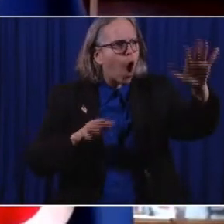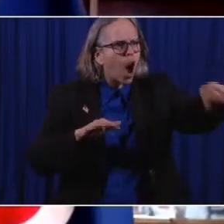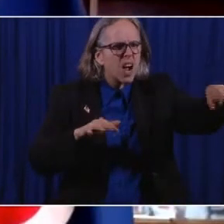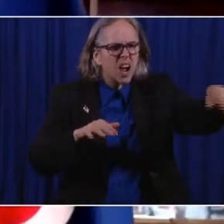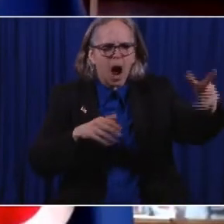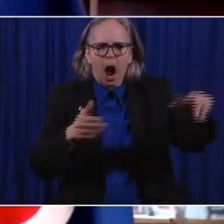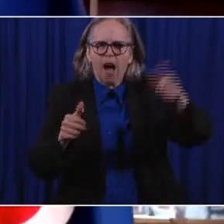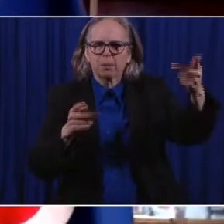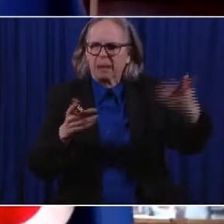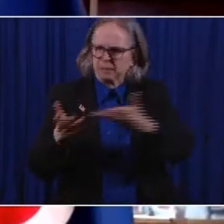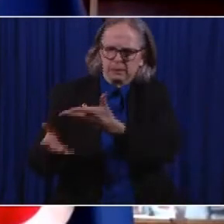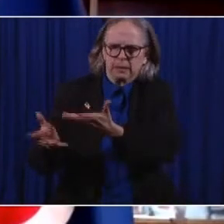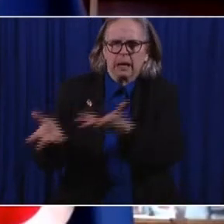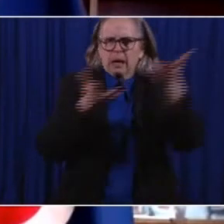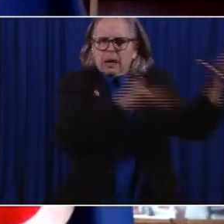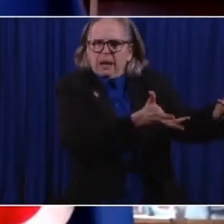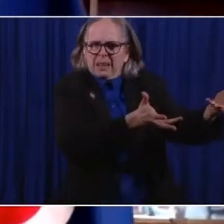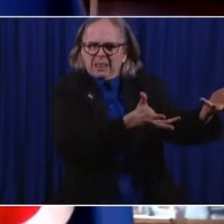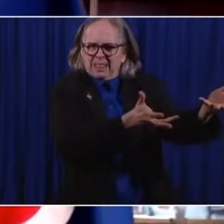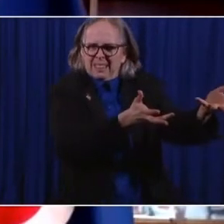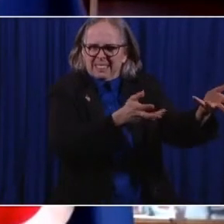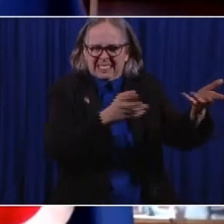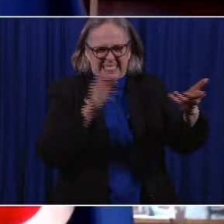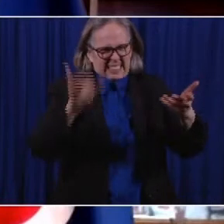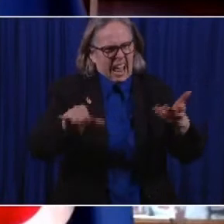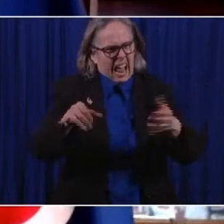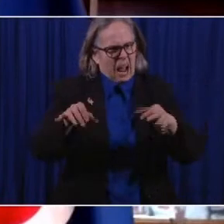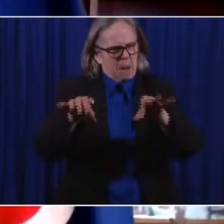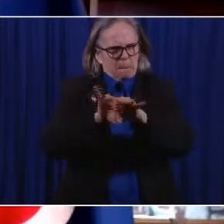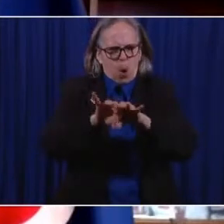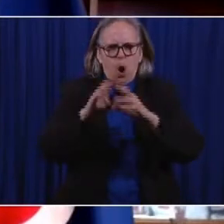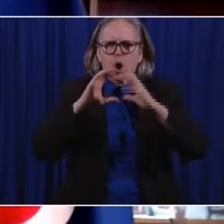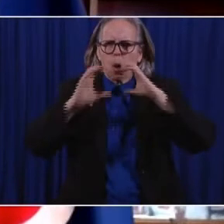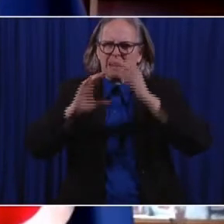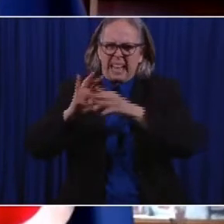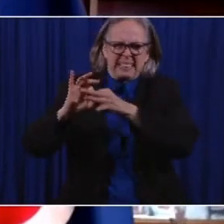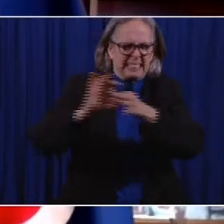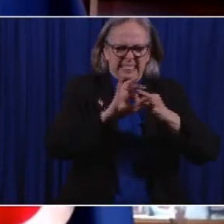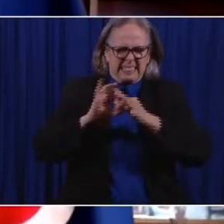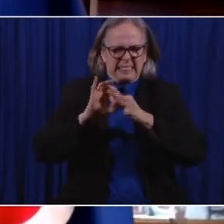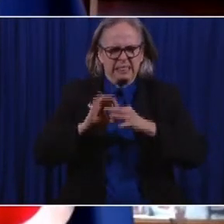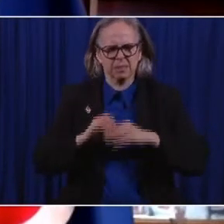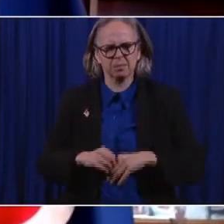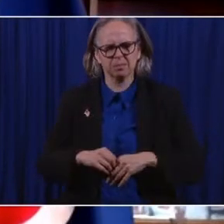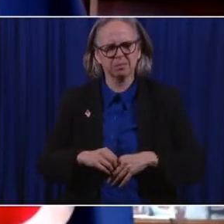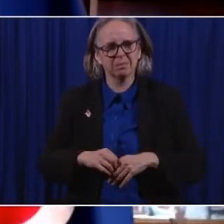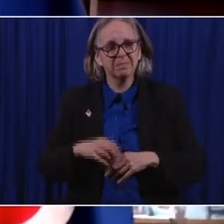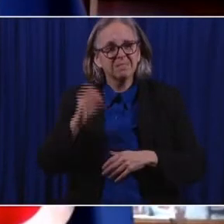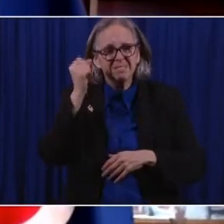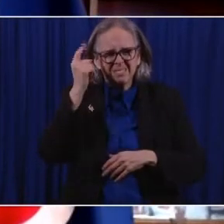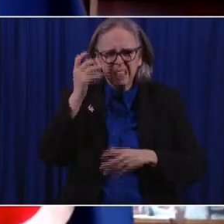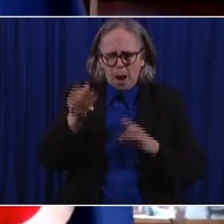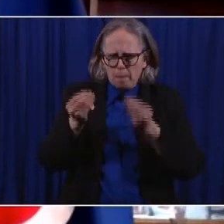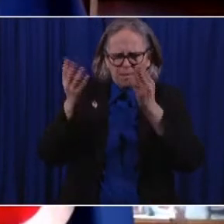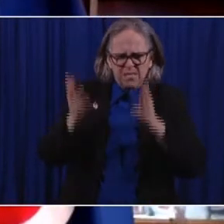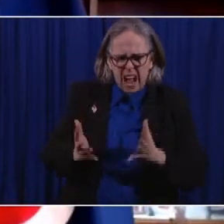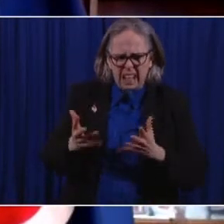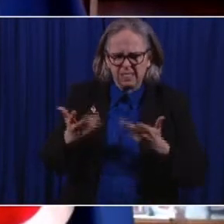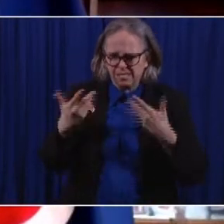So there should not be a single provider in this state that is not abundantly clear to